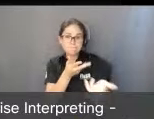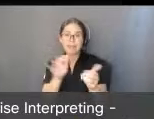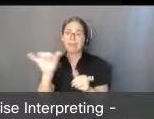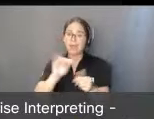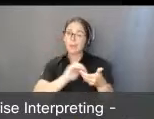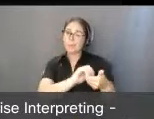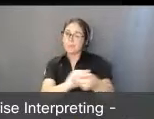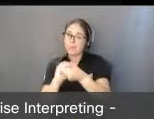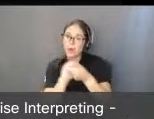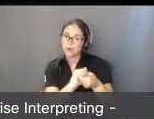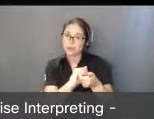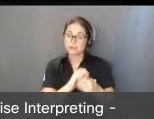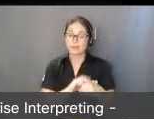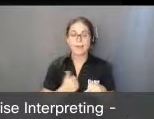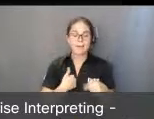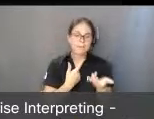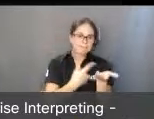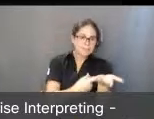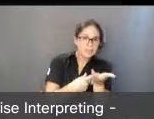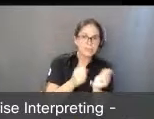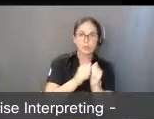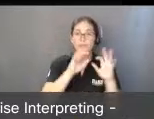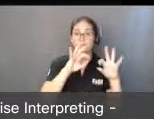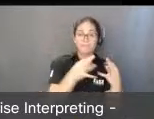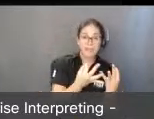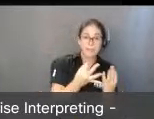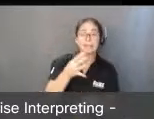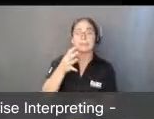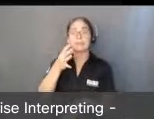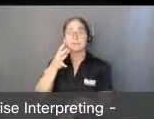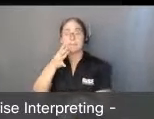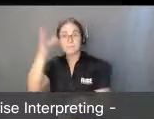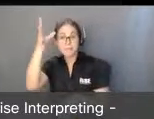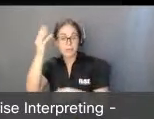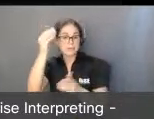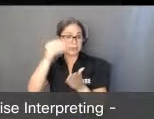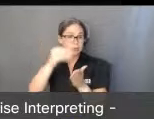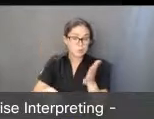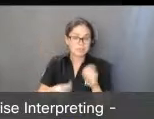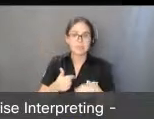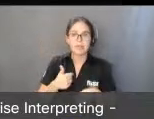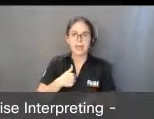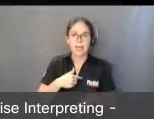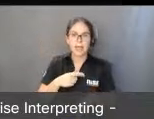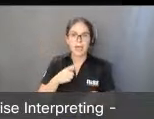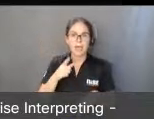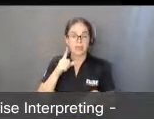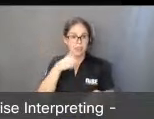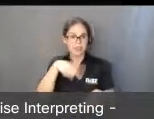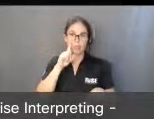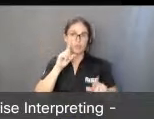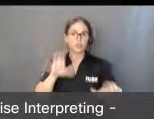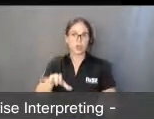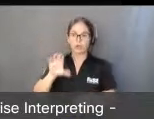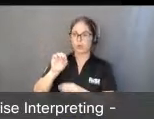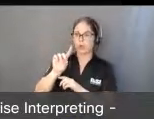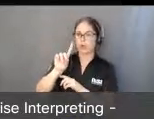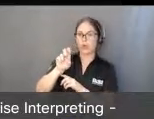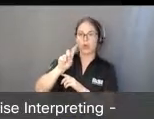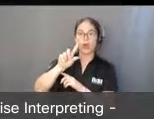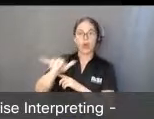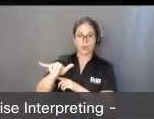In talking with students and families from around our district, many were shocked to hear that Odyssey Ware was chosen as a platform for 7 to